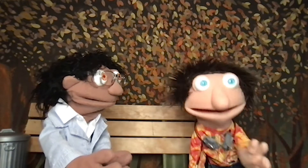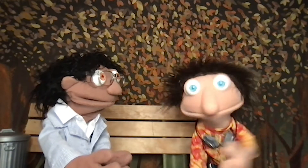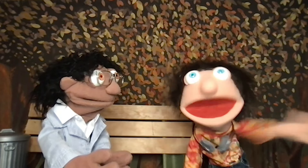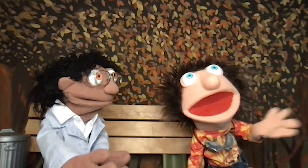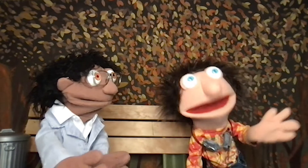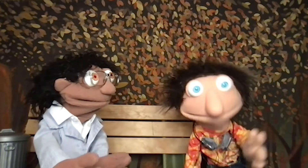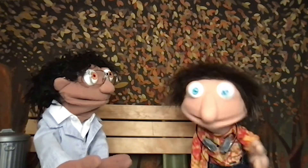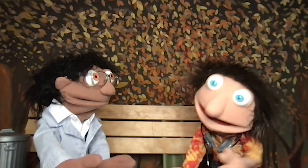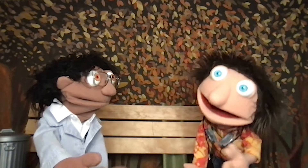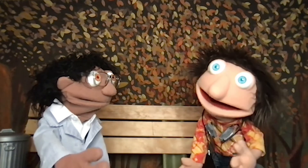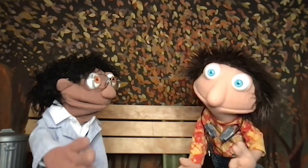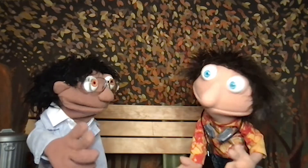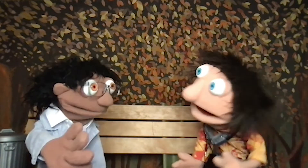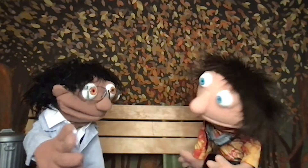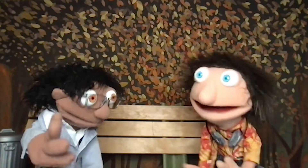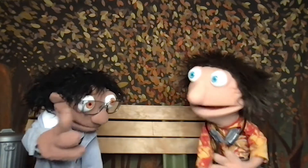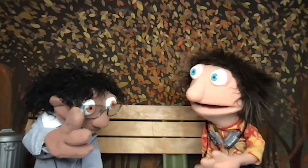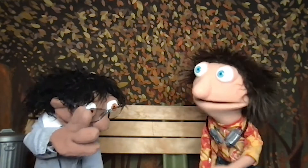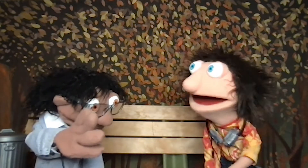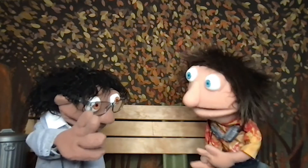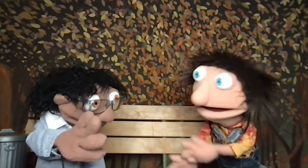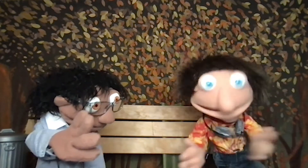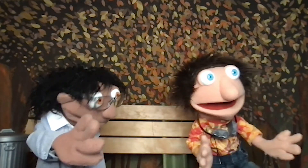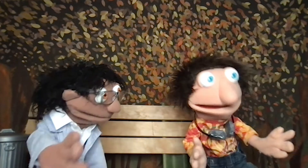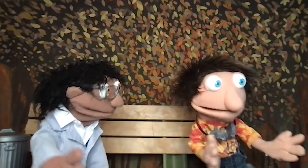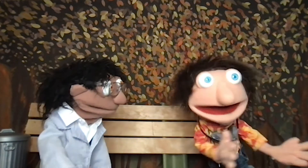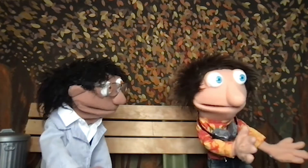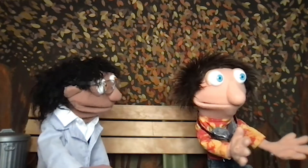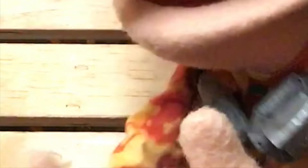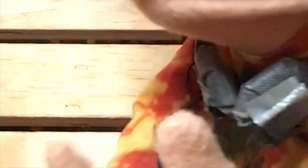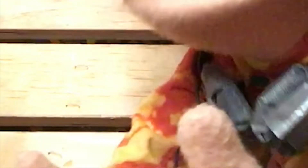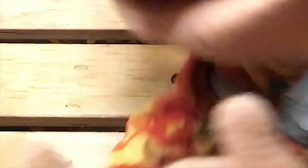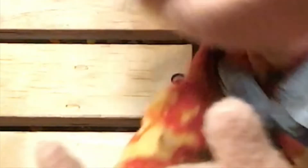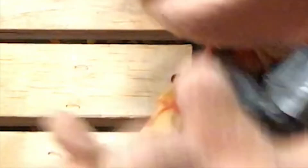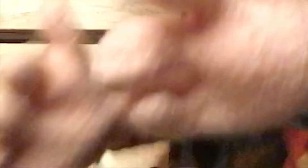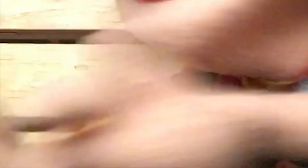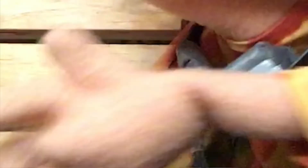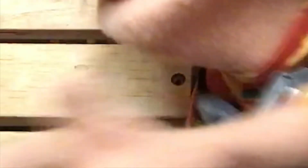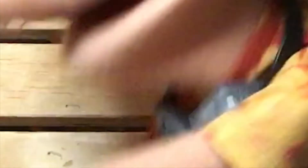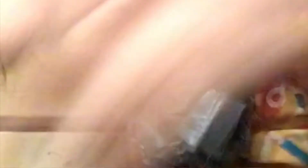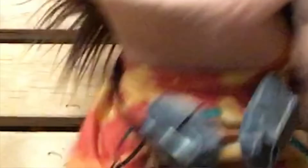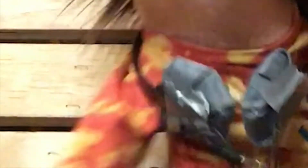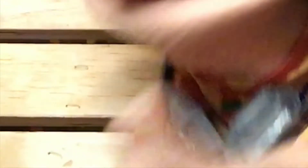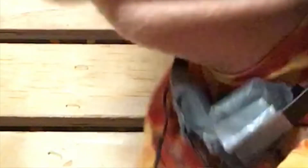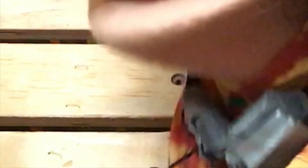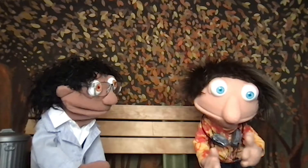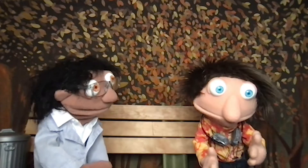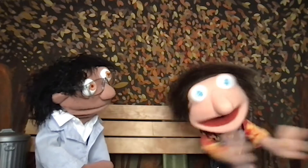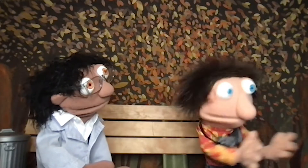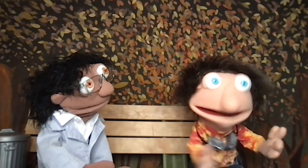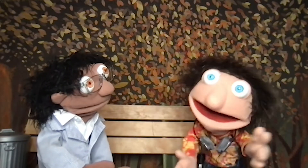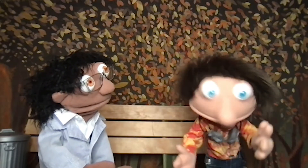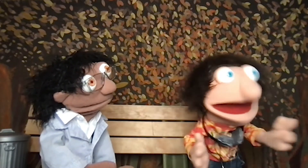him right in the mouth. I was ready. I start drifting closer to him. Whack! I pop him right in the nose. Bad doggy! I tell him.